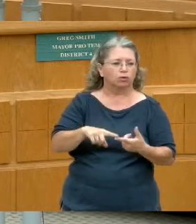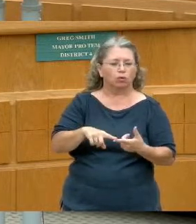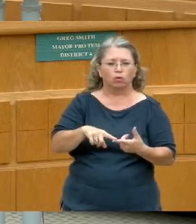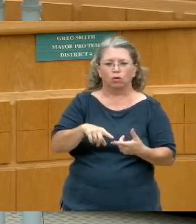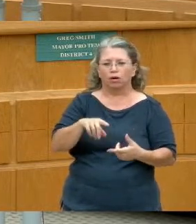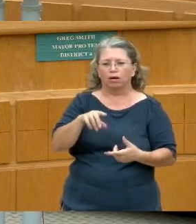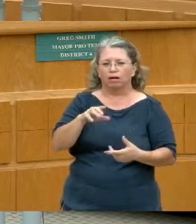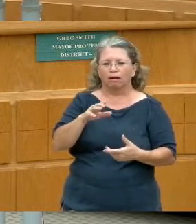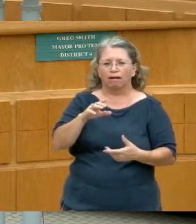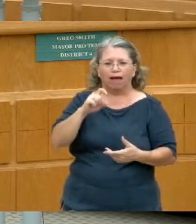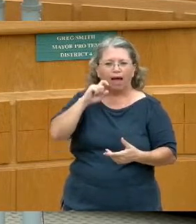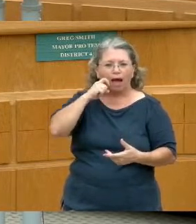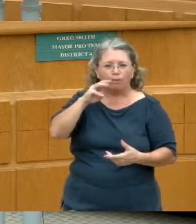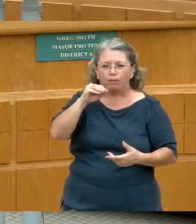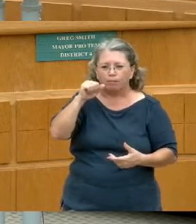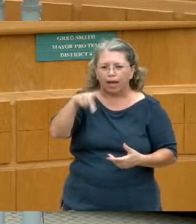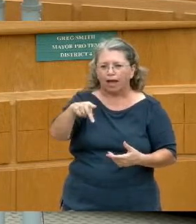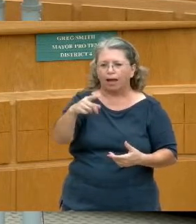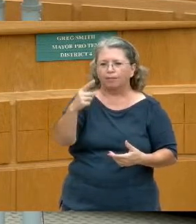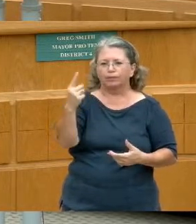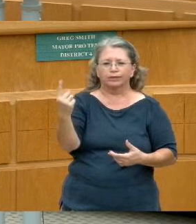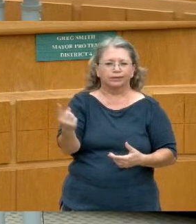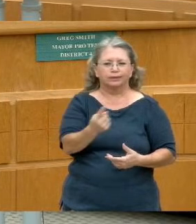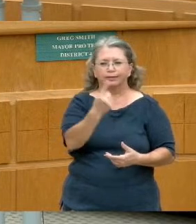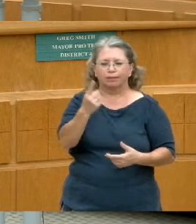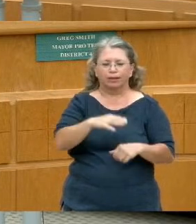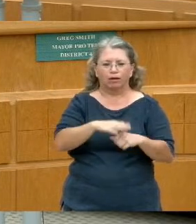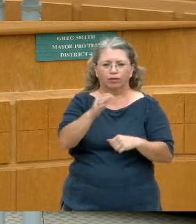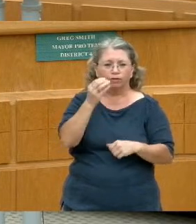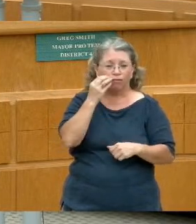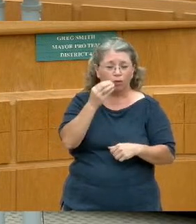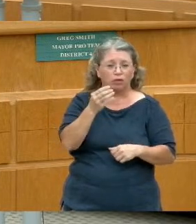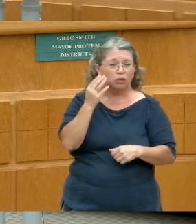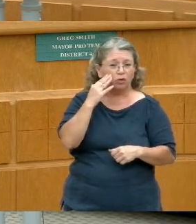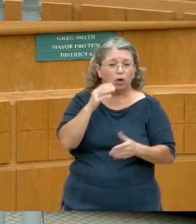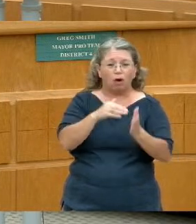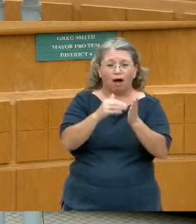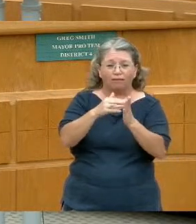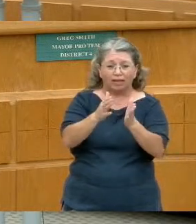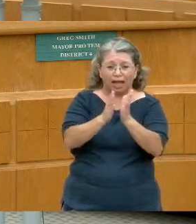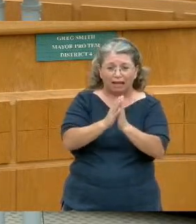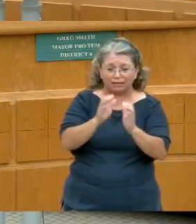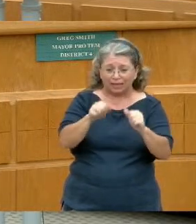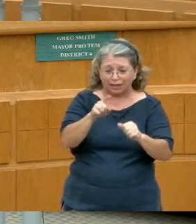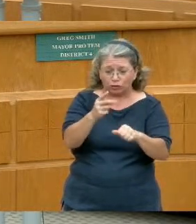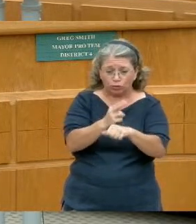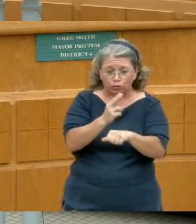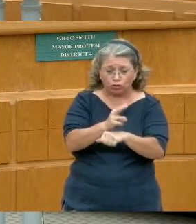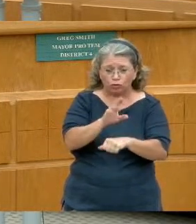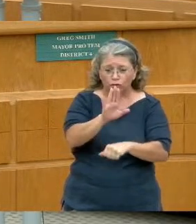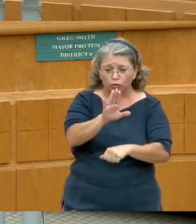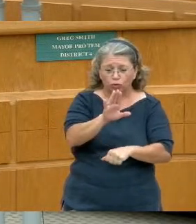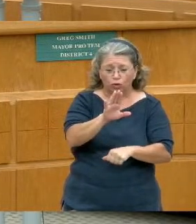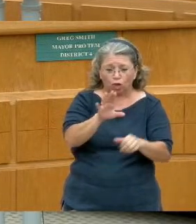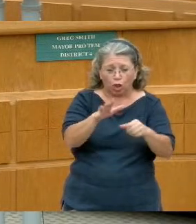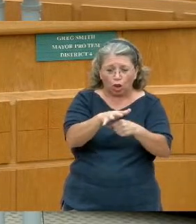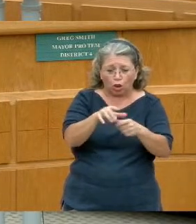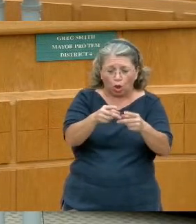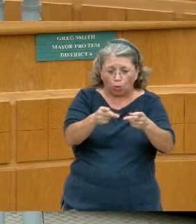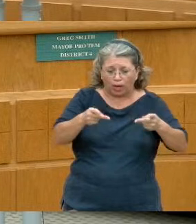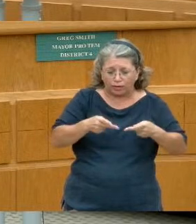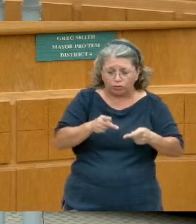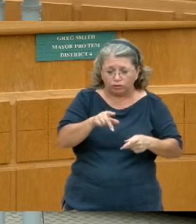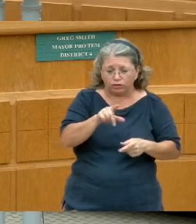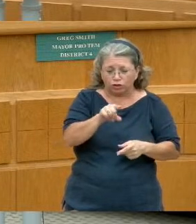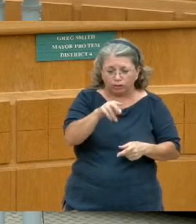Apple Maps on your phone? If you do, it asks you, can it use your GPS? If you click yes and your GPS is on,